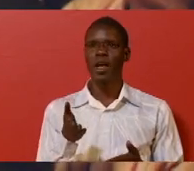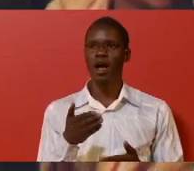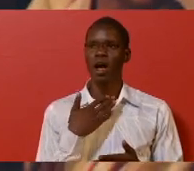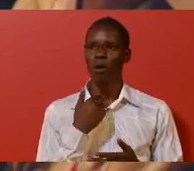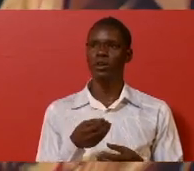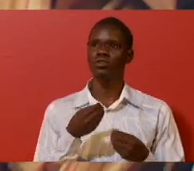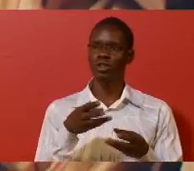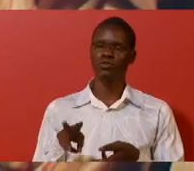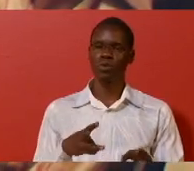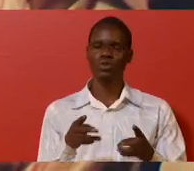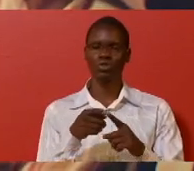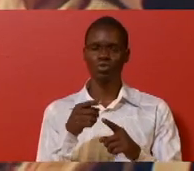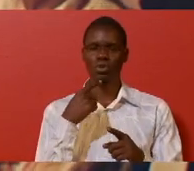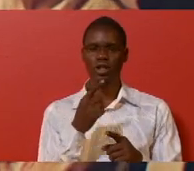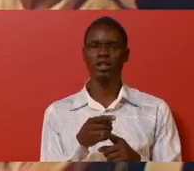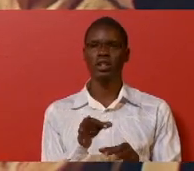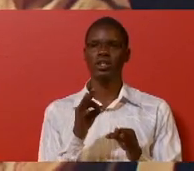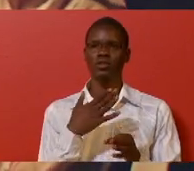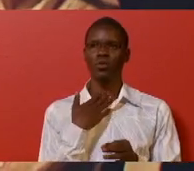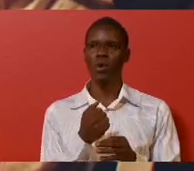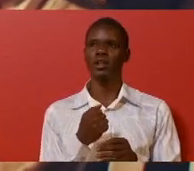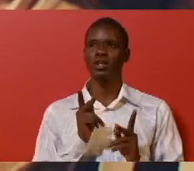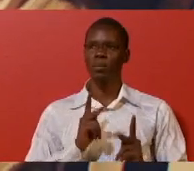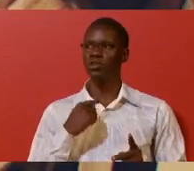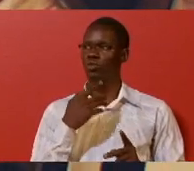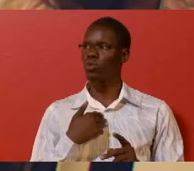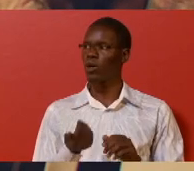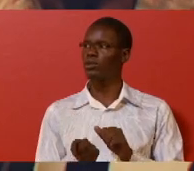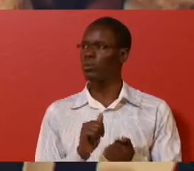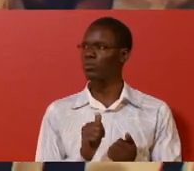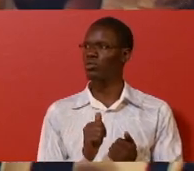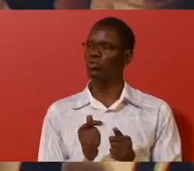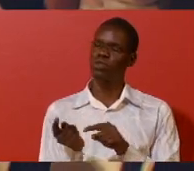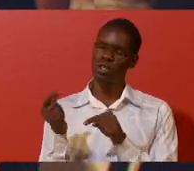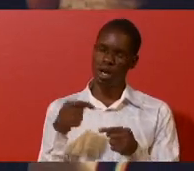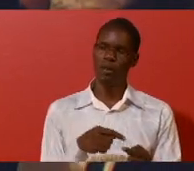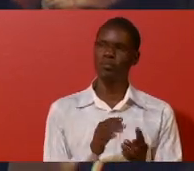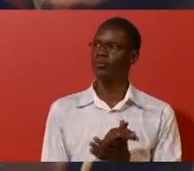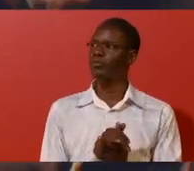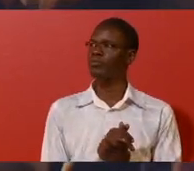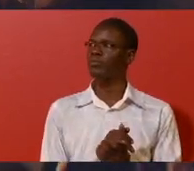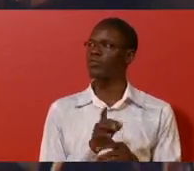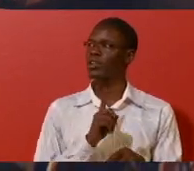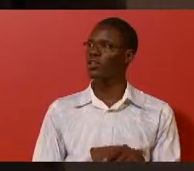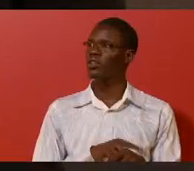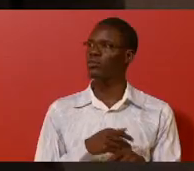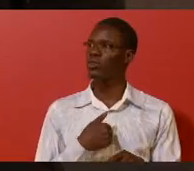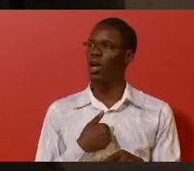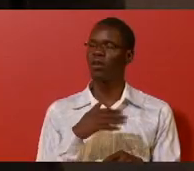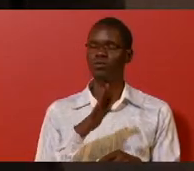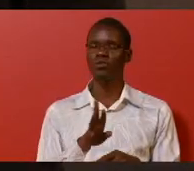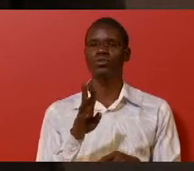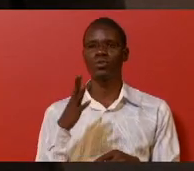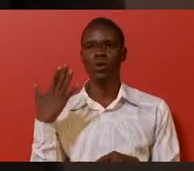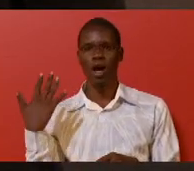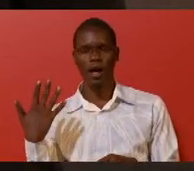we'll give you another opportunity to do it. And tomorrow, bring some friends who need to do it, okay? So as you raise your hand, just raise